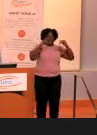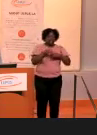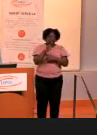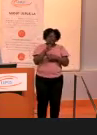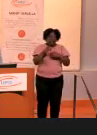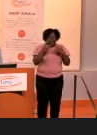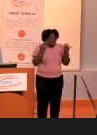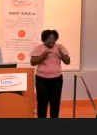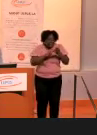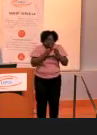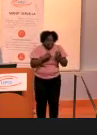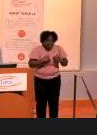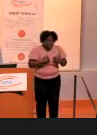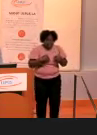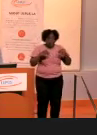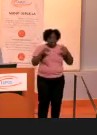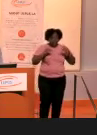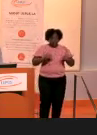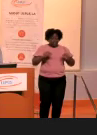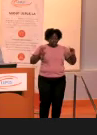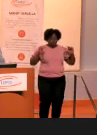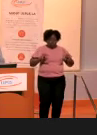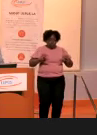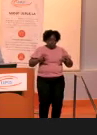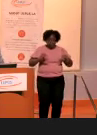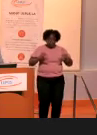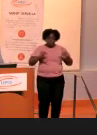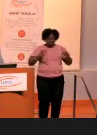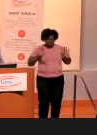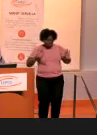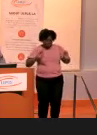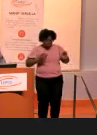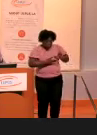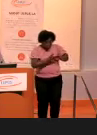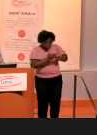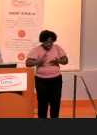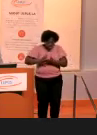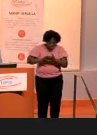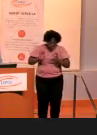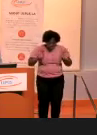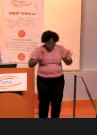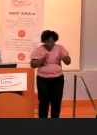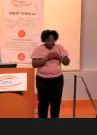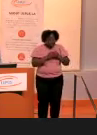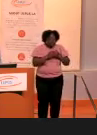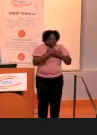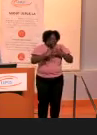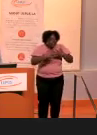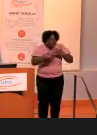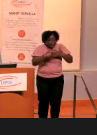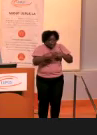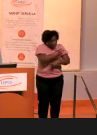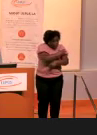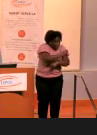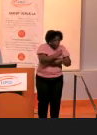how good your kidneys are working. And this is what you're going to see when you see your blood work as it gets released to you. And you'll